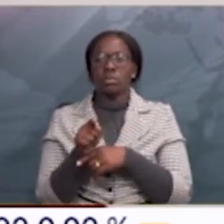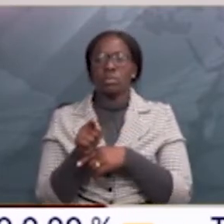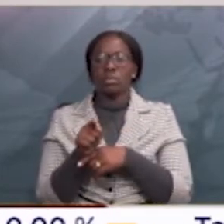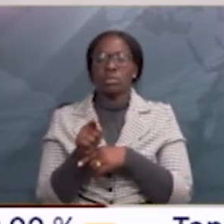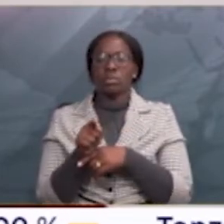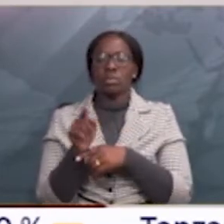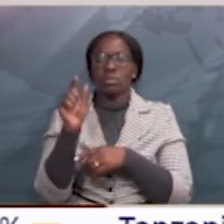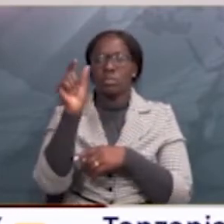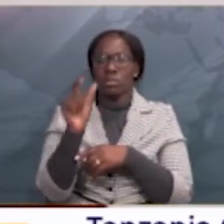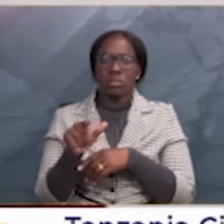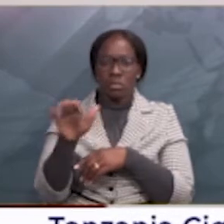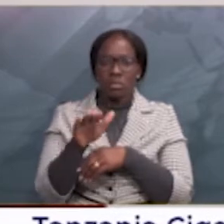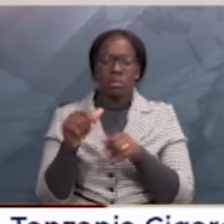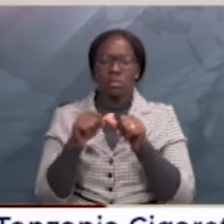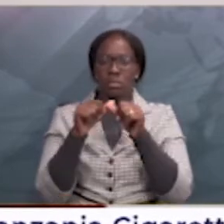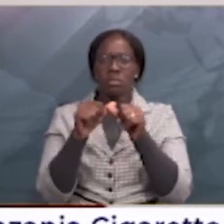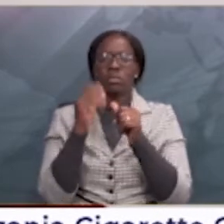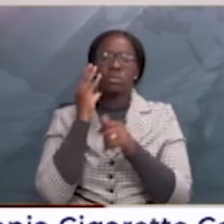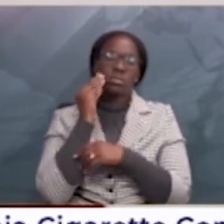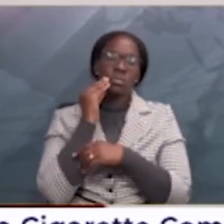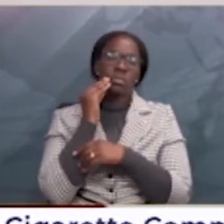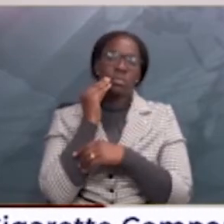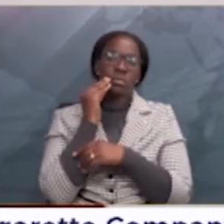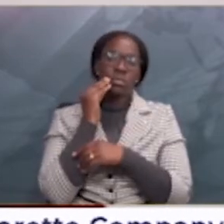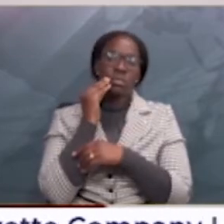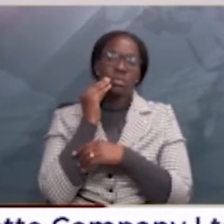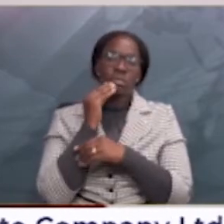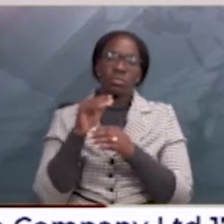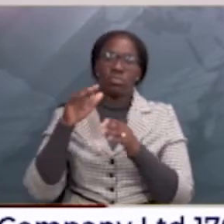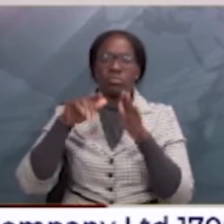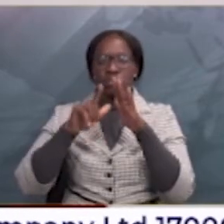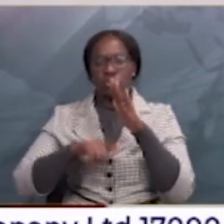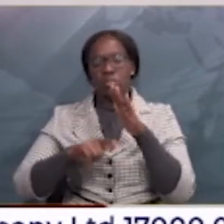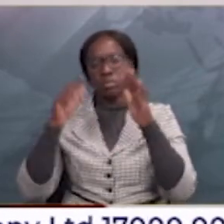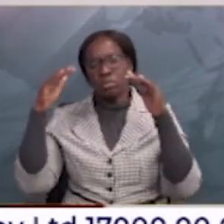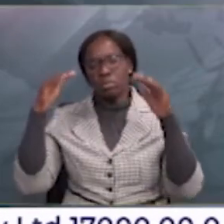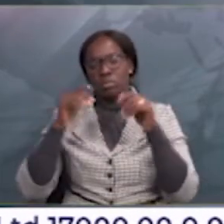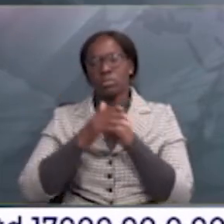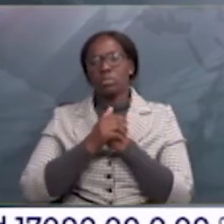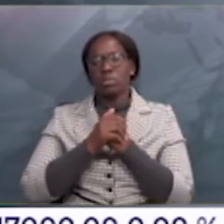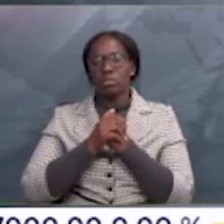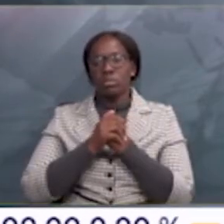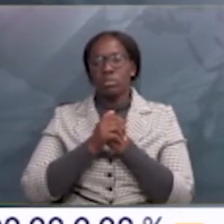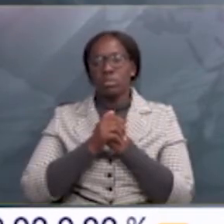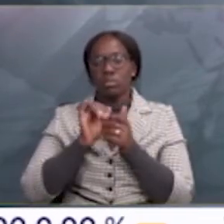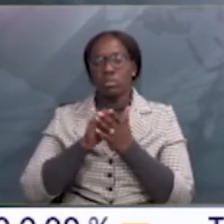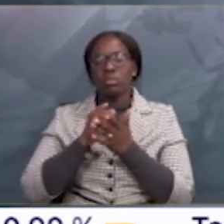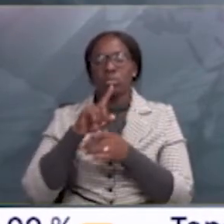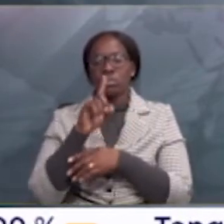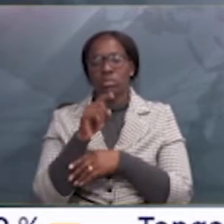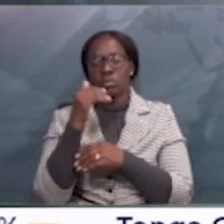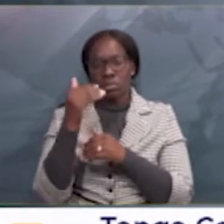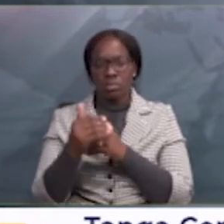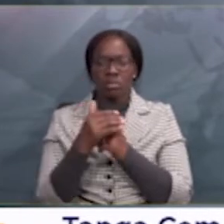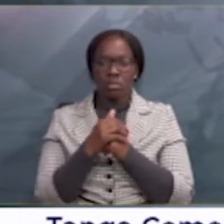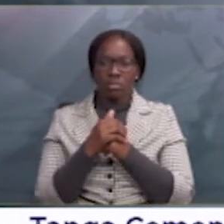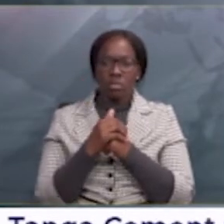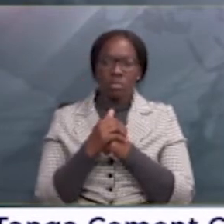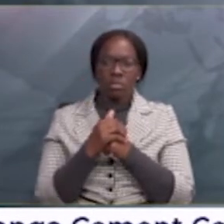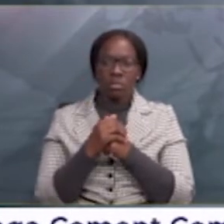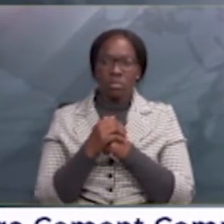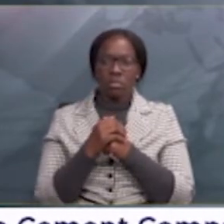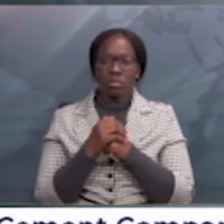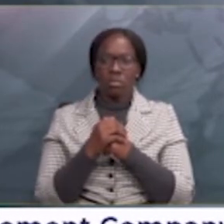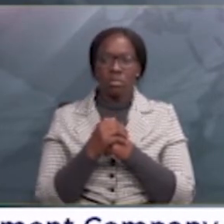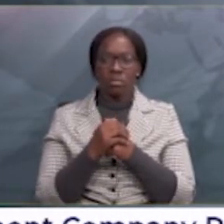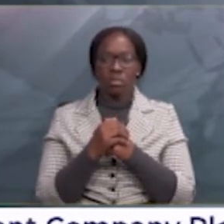region will continue experiencing lesser rainfall in the coming season. Actually, that was my next question to you. What